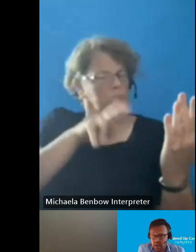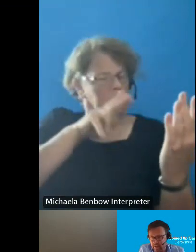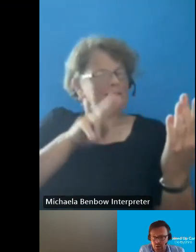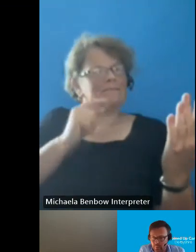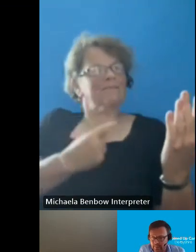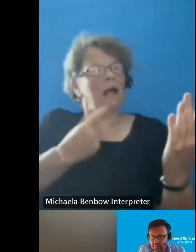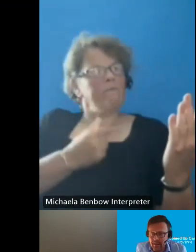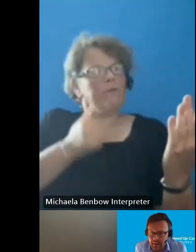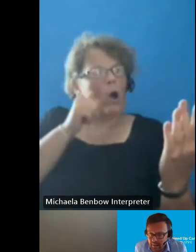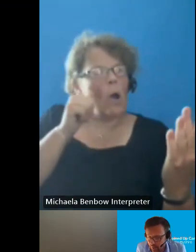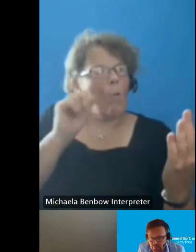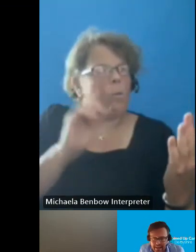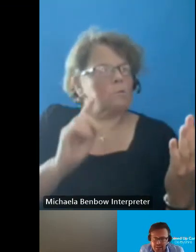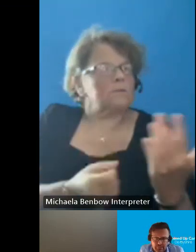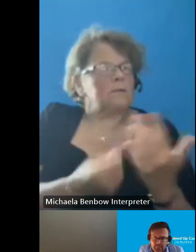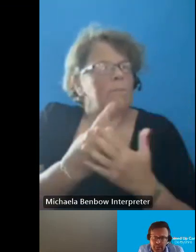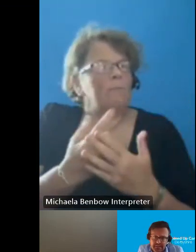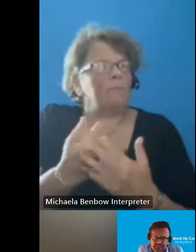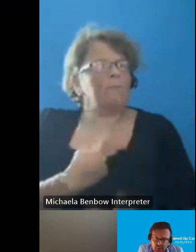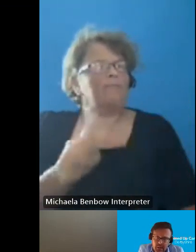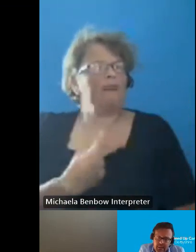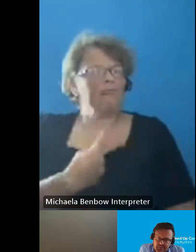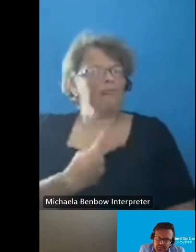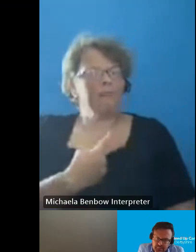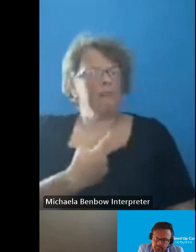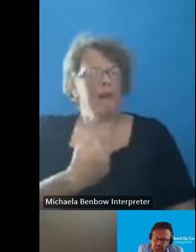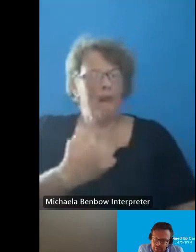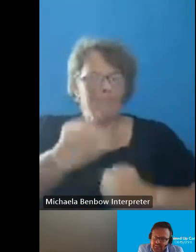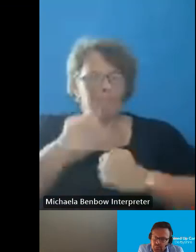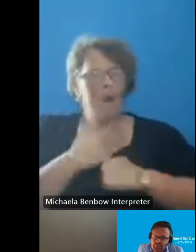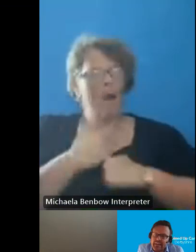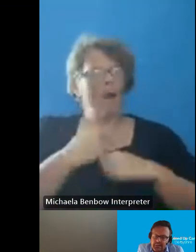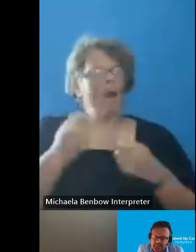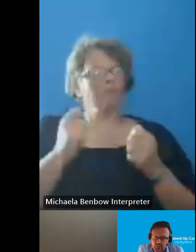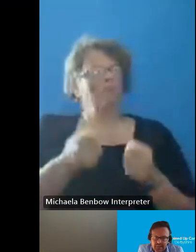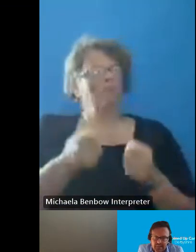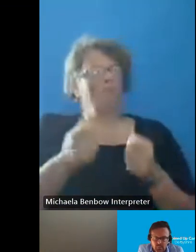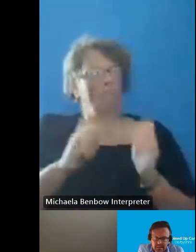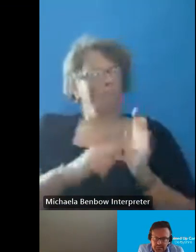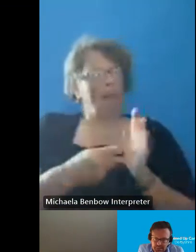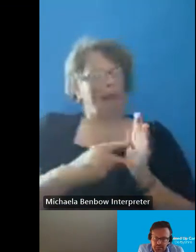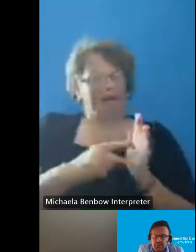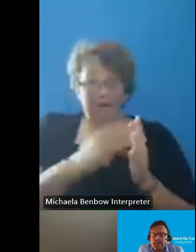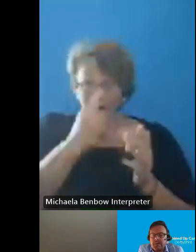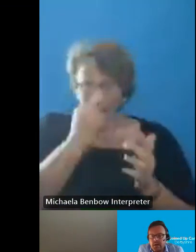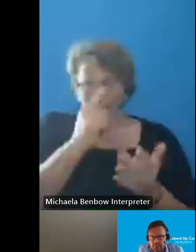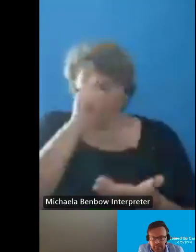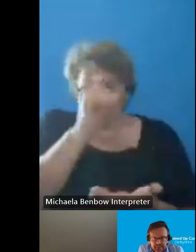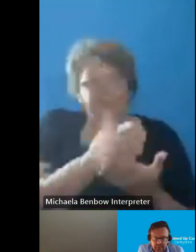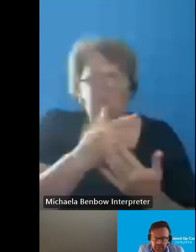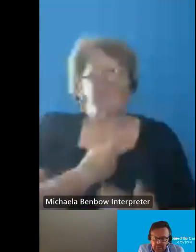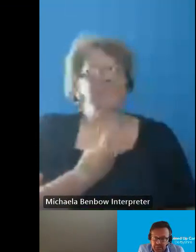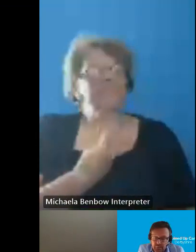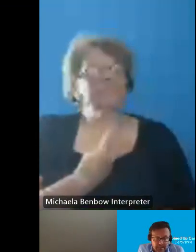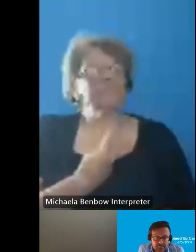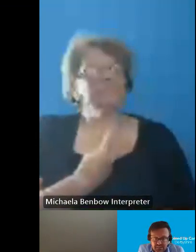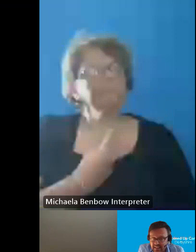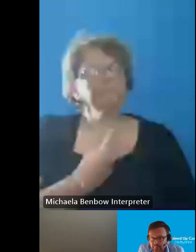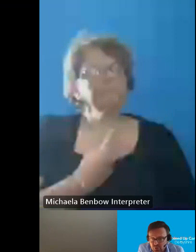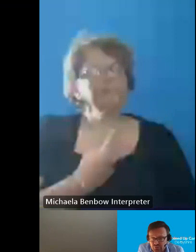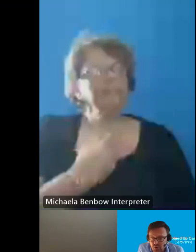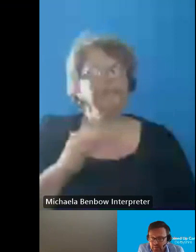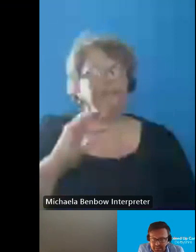role in coming up with their own care treatment plans. So there's some practical things that we think we can do over the next 5 years for